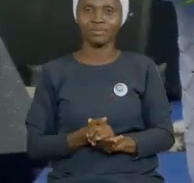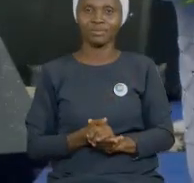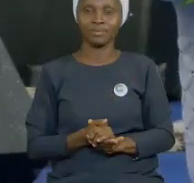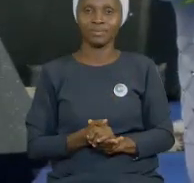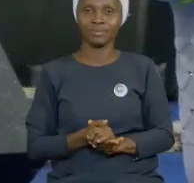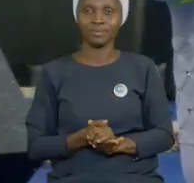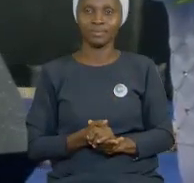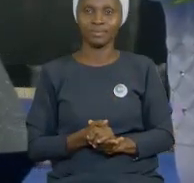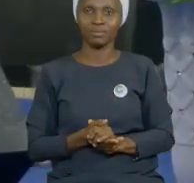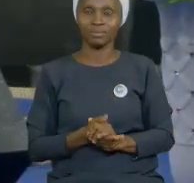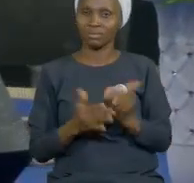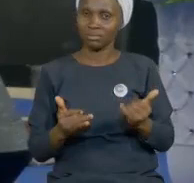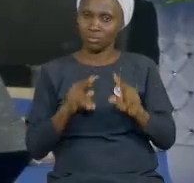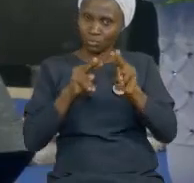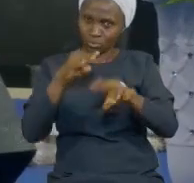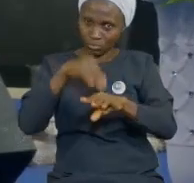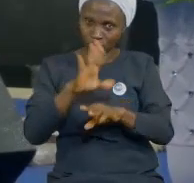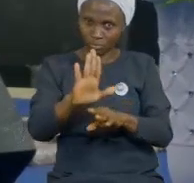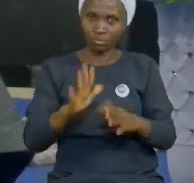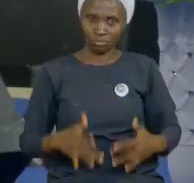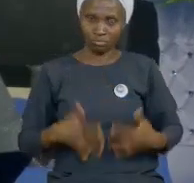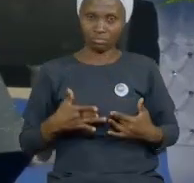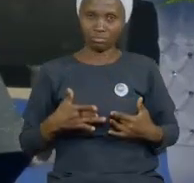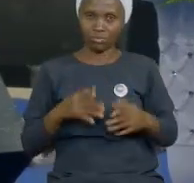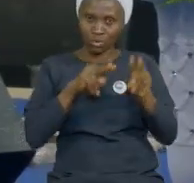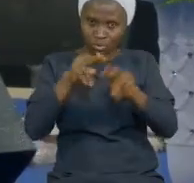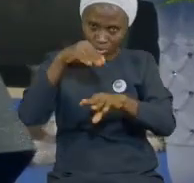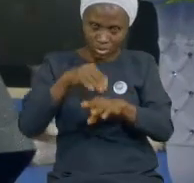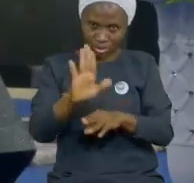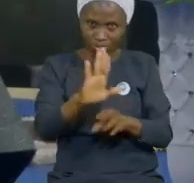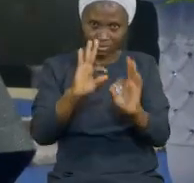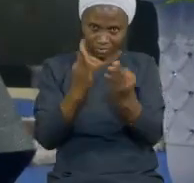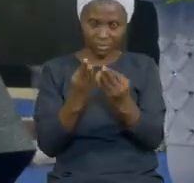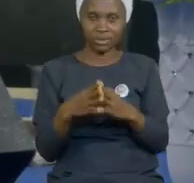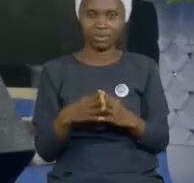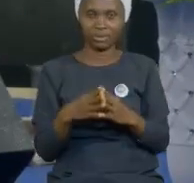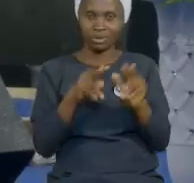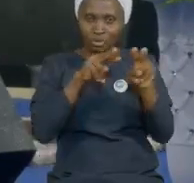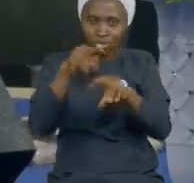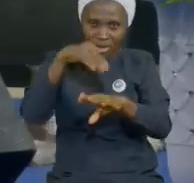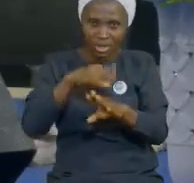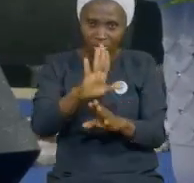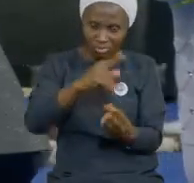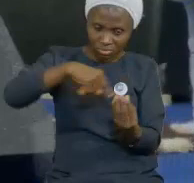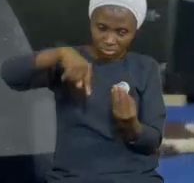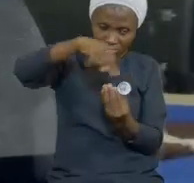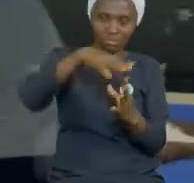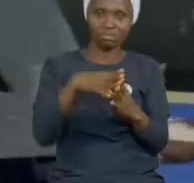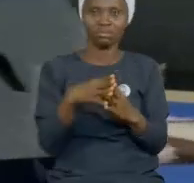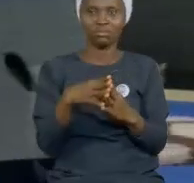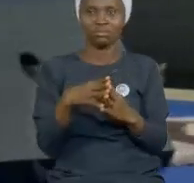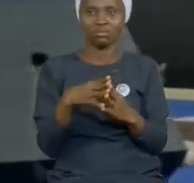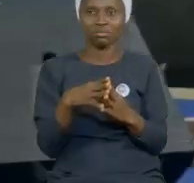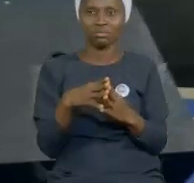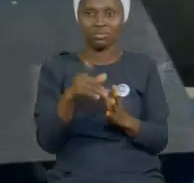Look at your life. Look at your family. Look at your surrounding. You thought, if I got